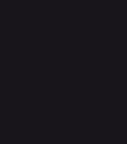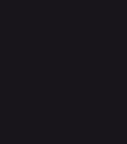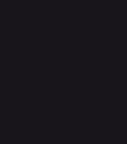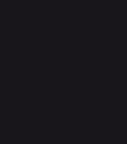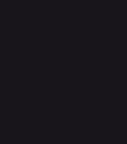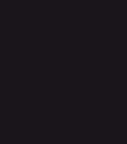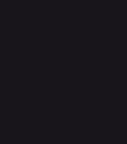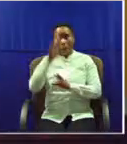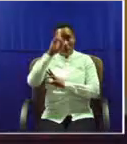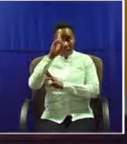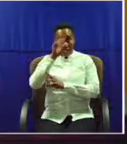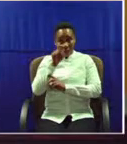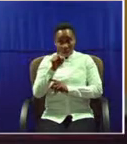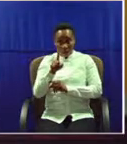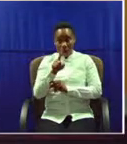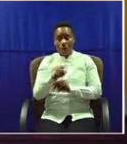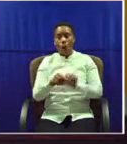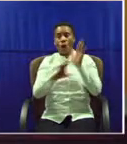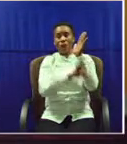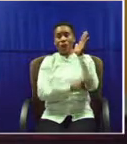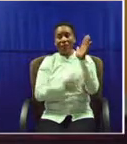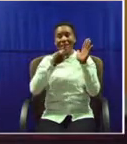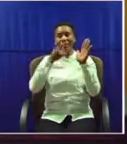Bill of Rights. Yes. It says that